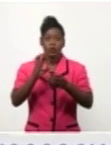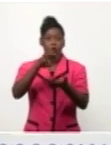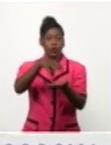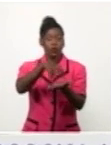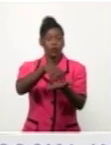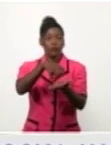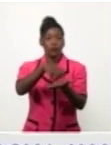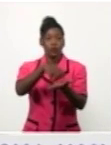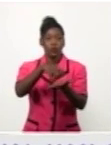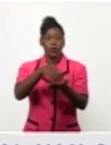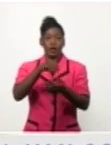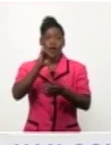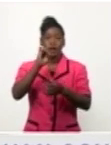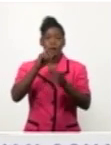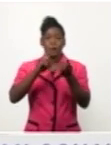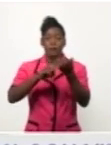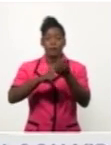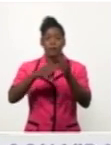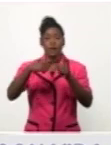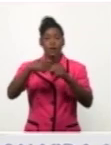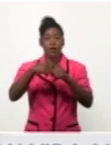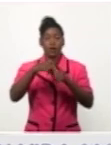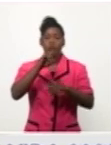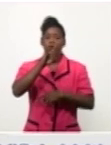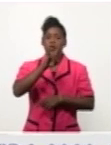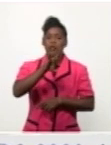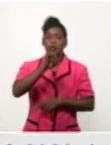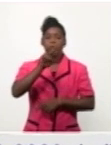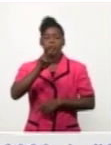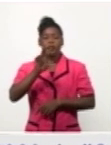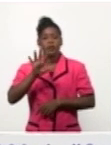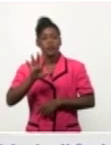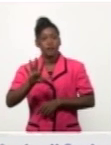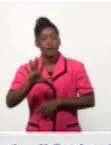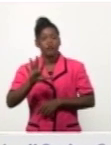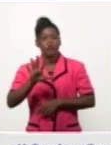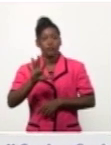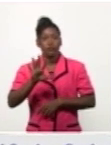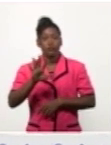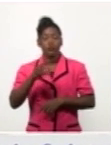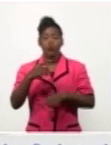2,582 samples in the laboratory of the Pedro Curie Tropical Medicine Institute,